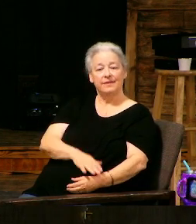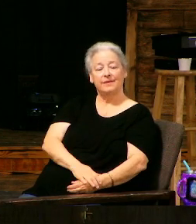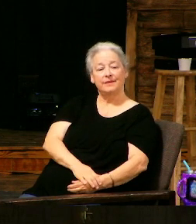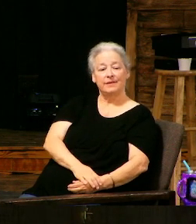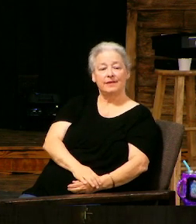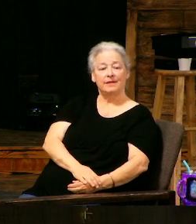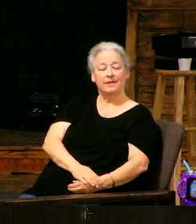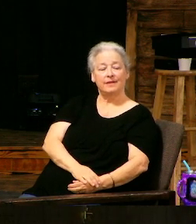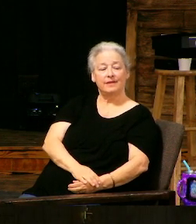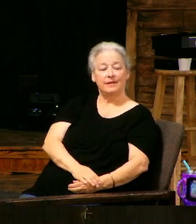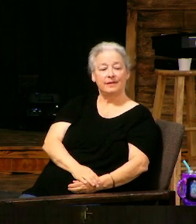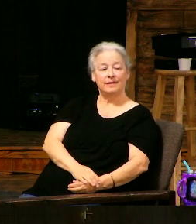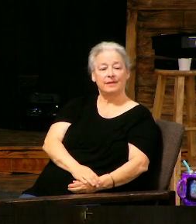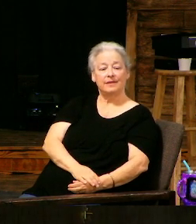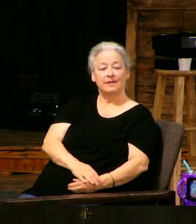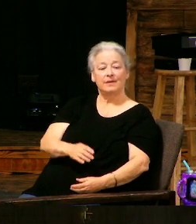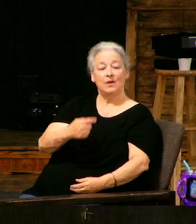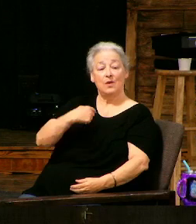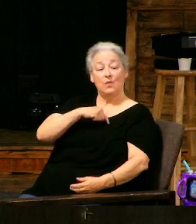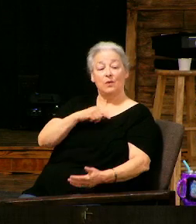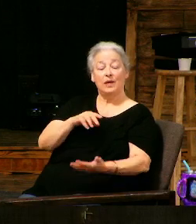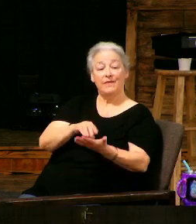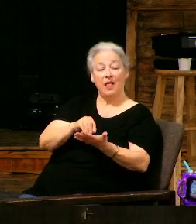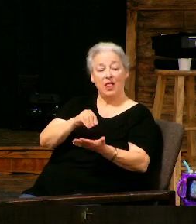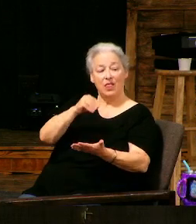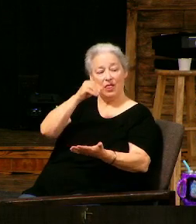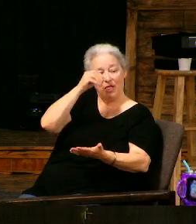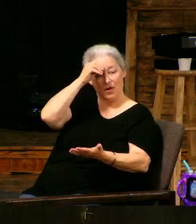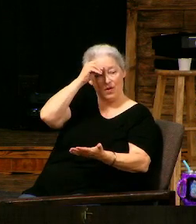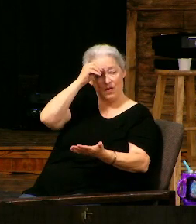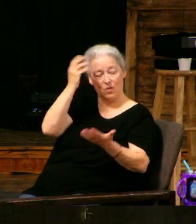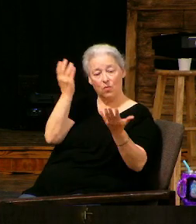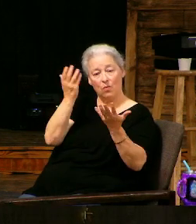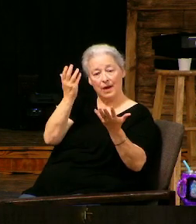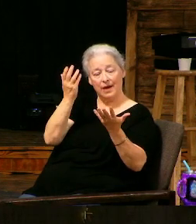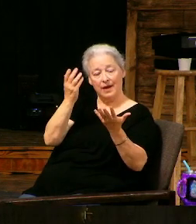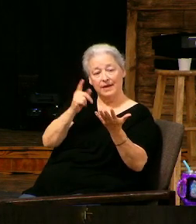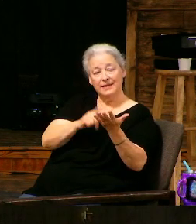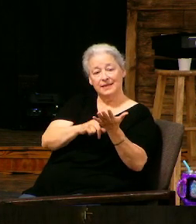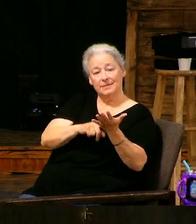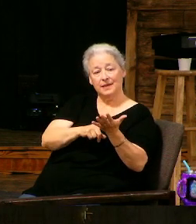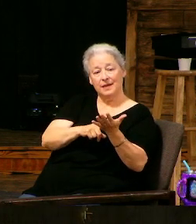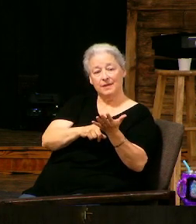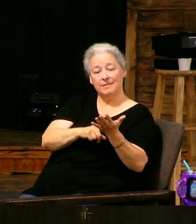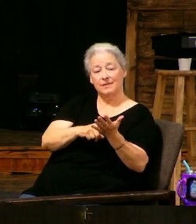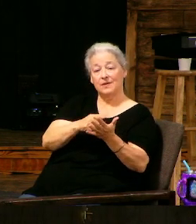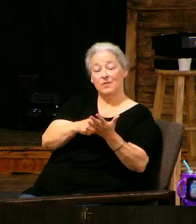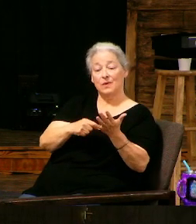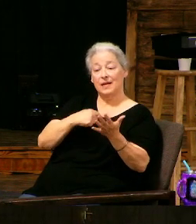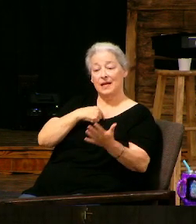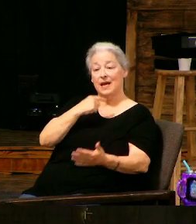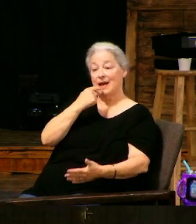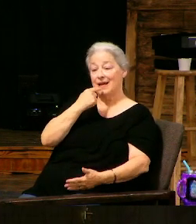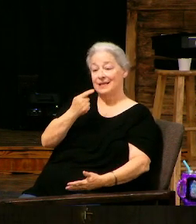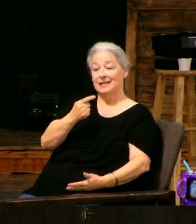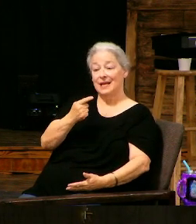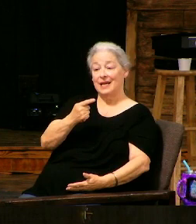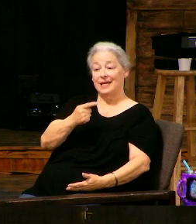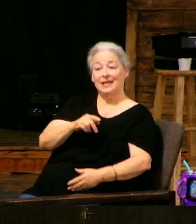But you know what we've learned is sometimes what I say to her isn't what she